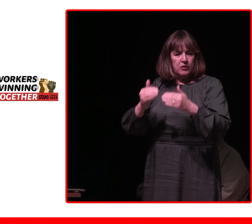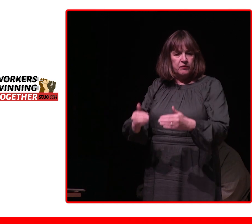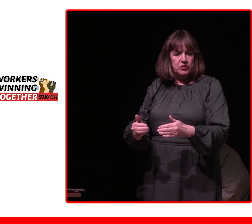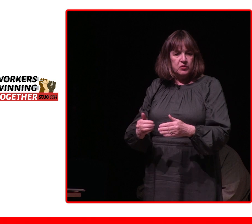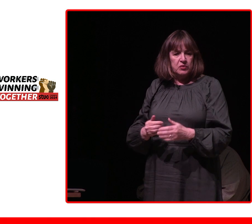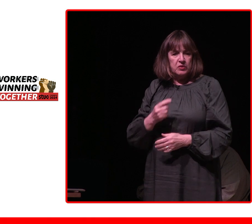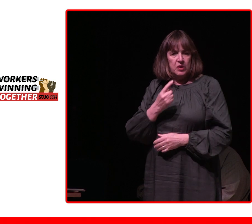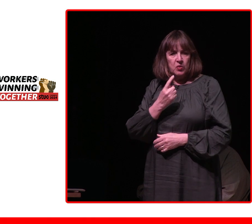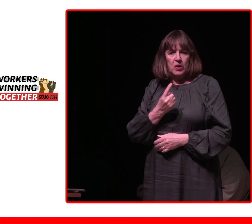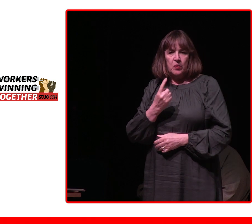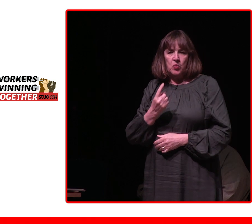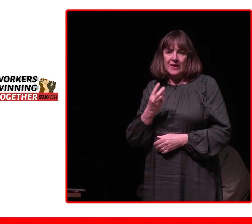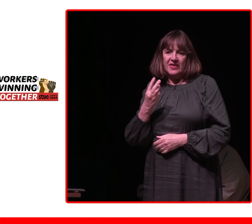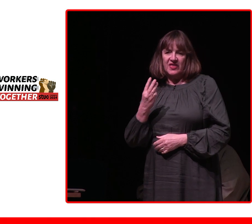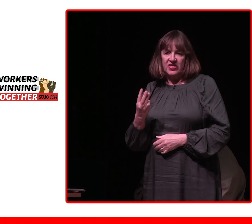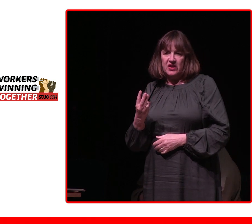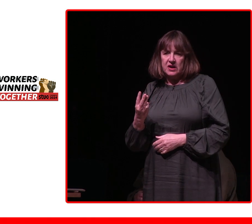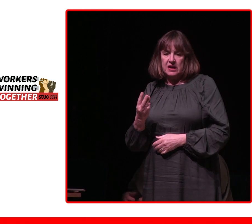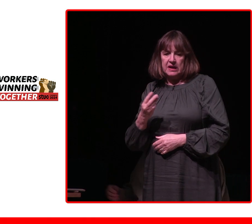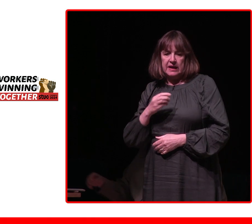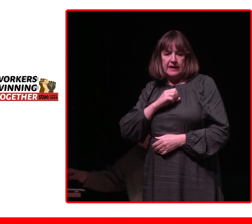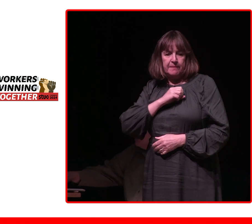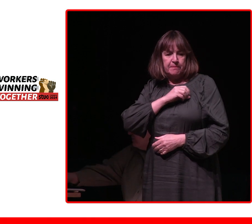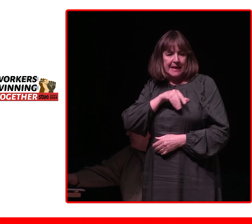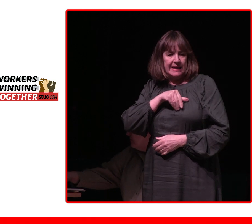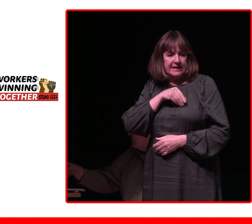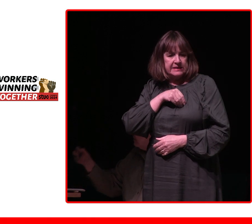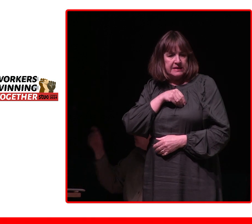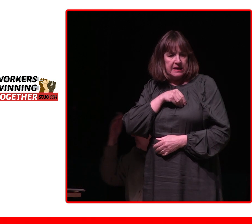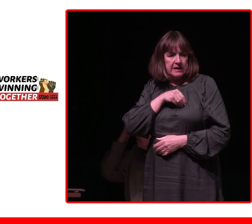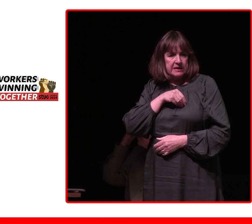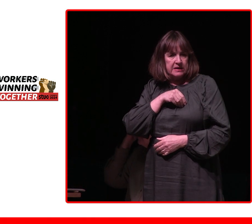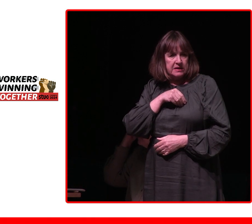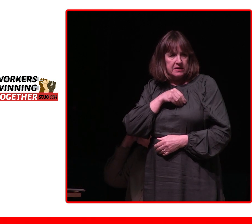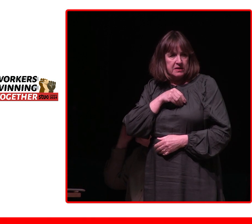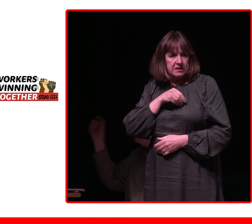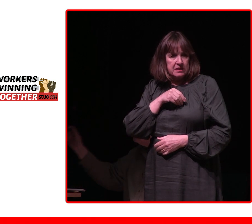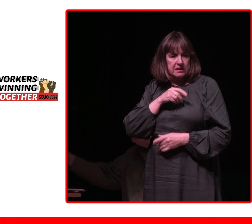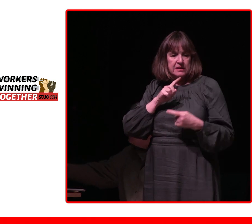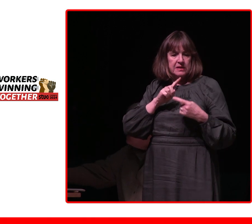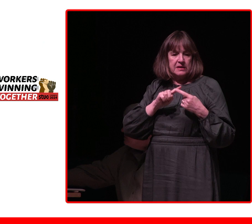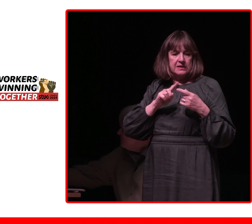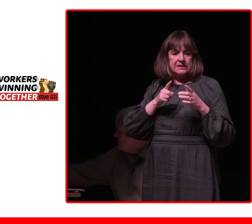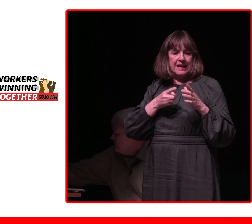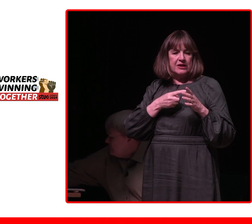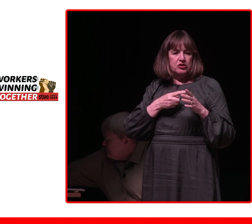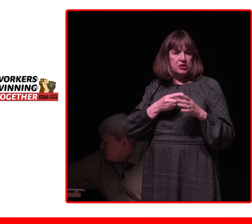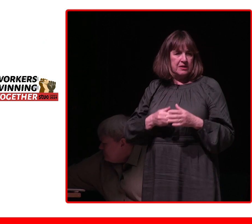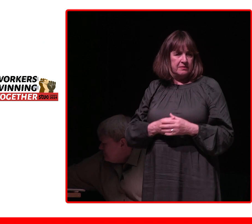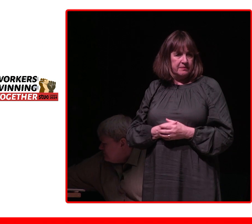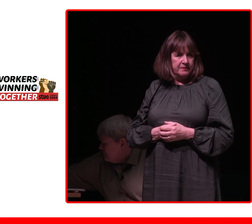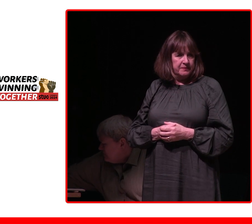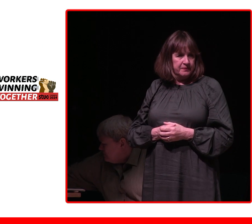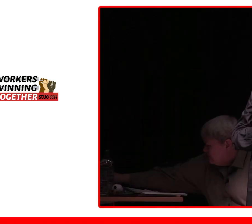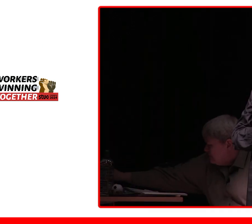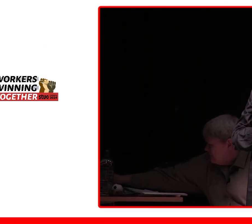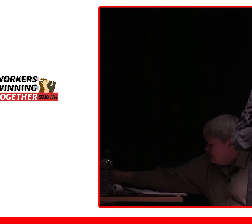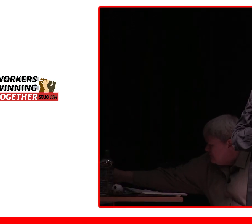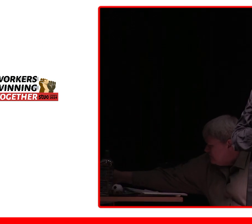motion 113, Palestine, submitted by East Ayrshire Trade Union Council? Can I see the mover? Thank you.